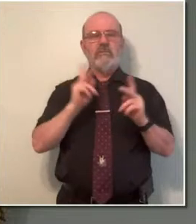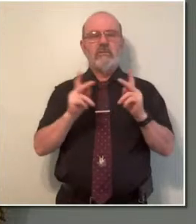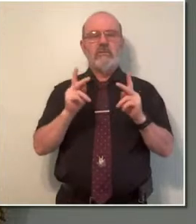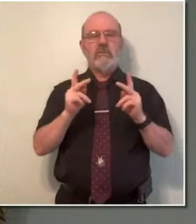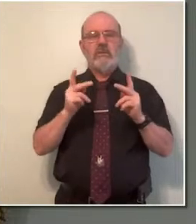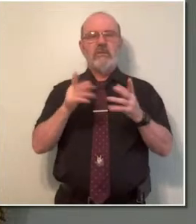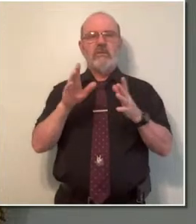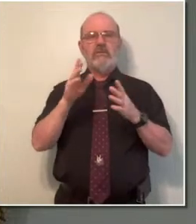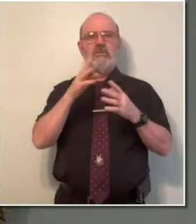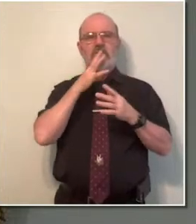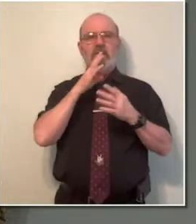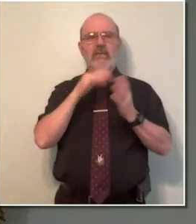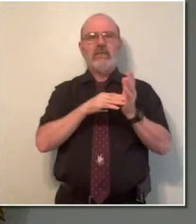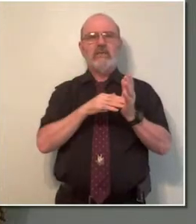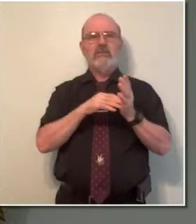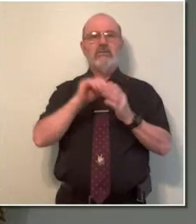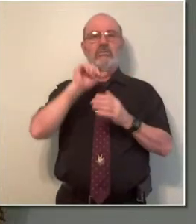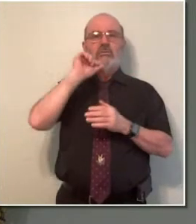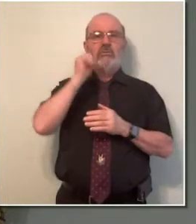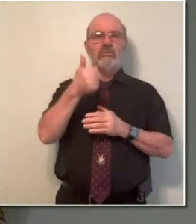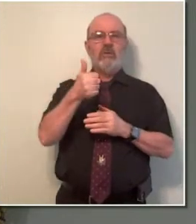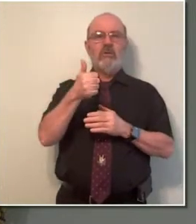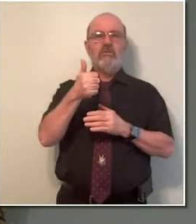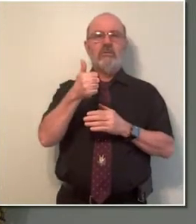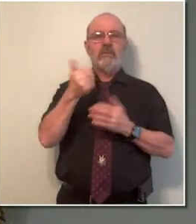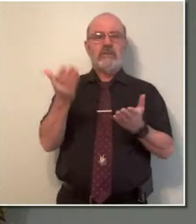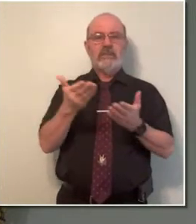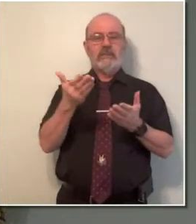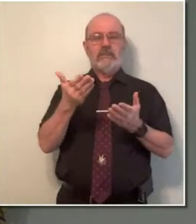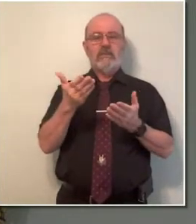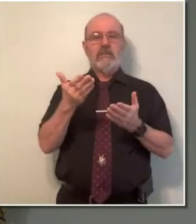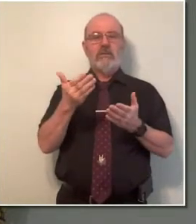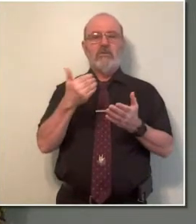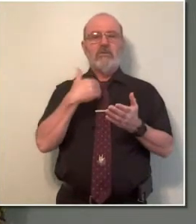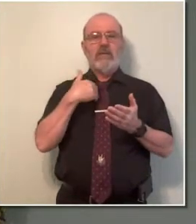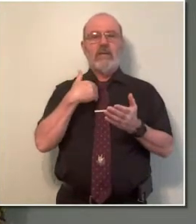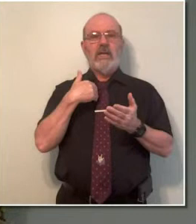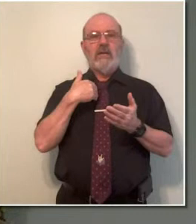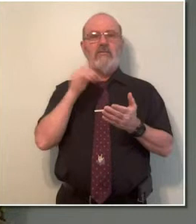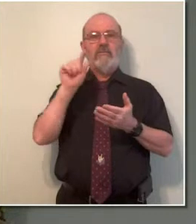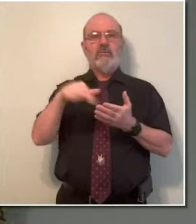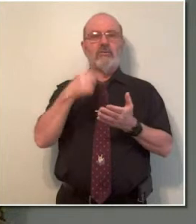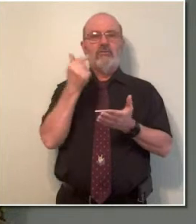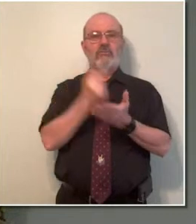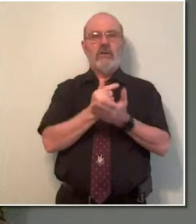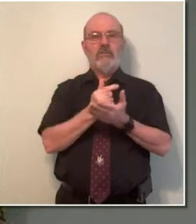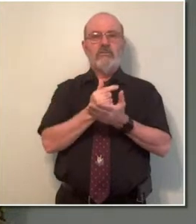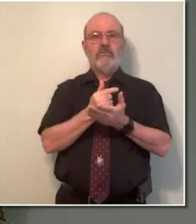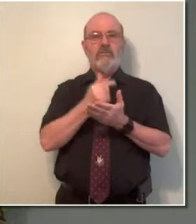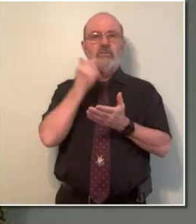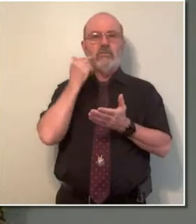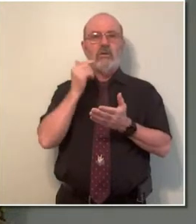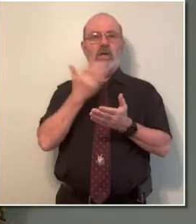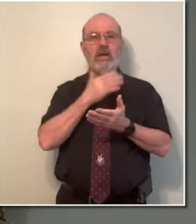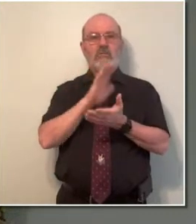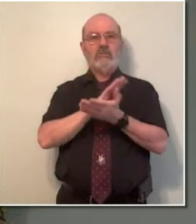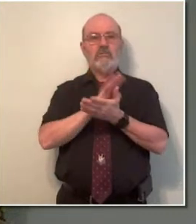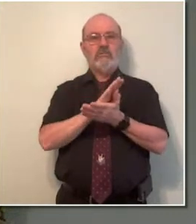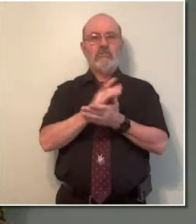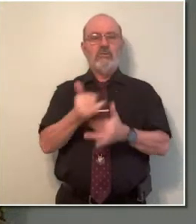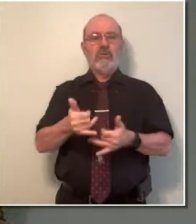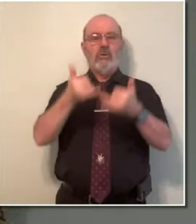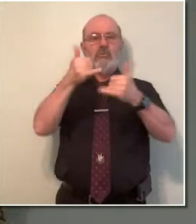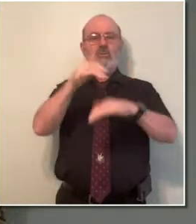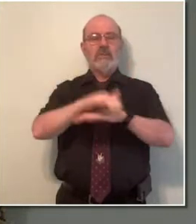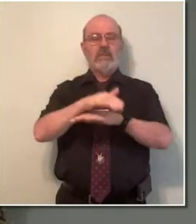just mention again that tomorrow here in this place, we are going to have a graduation, actually our Academy Awards night. And